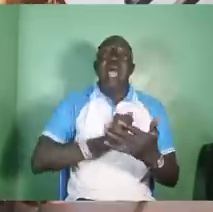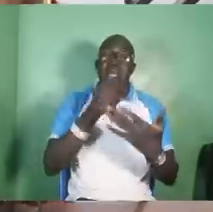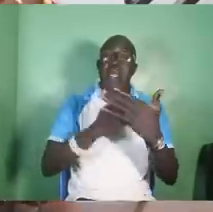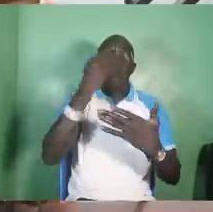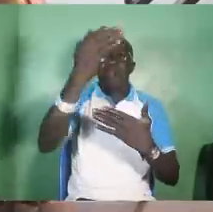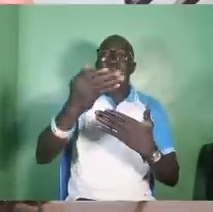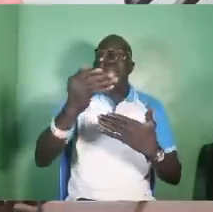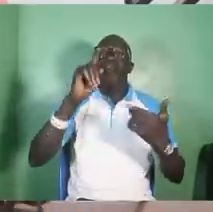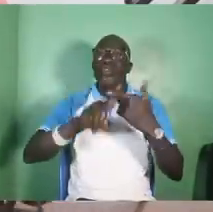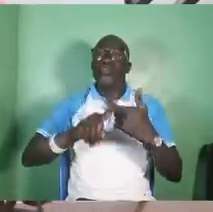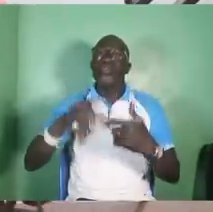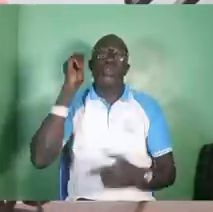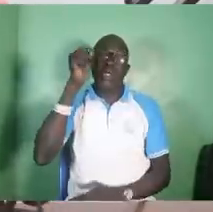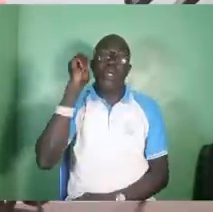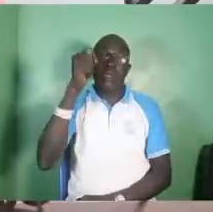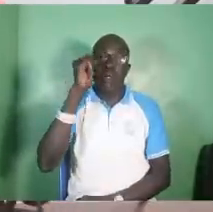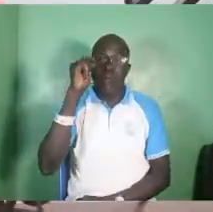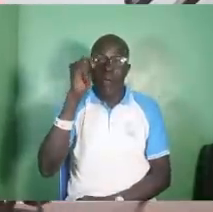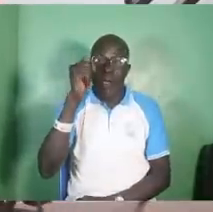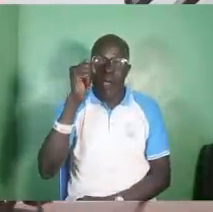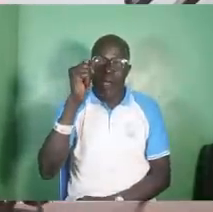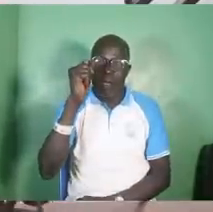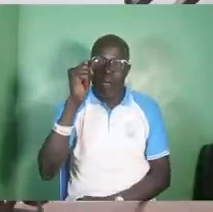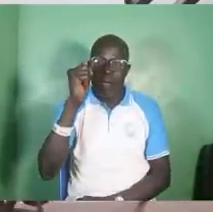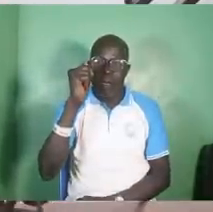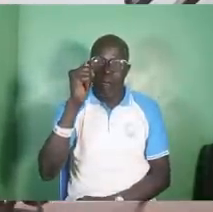May somebody.